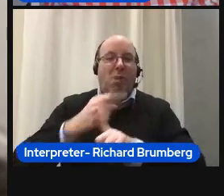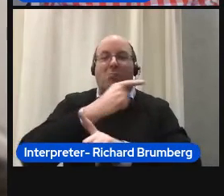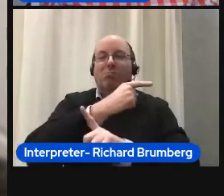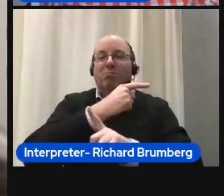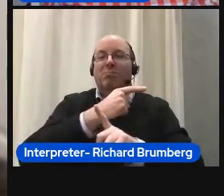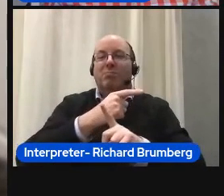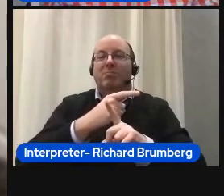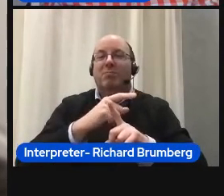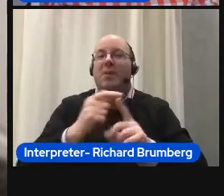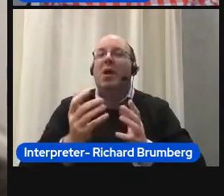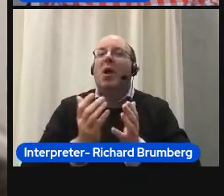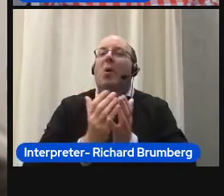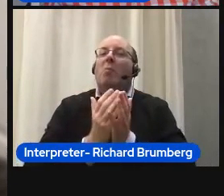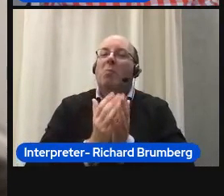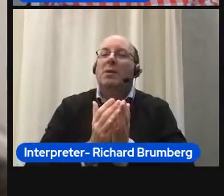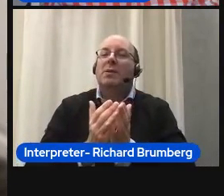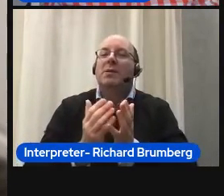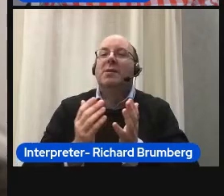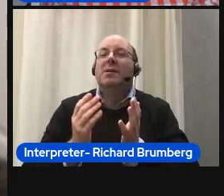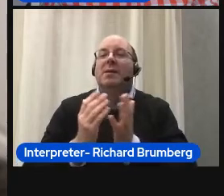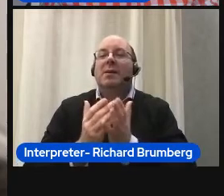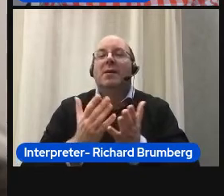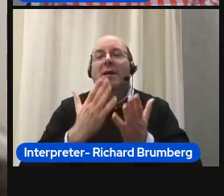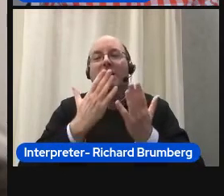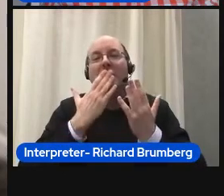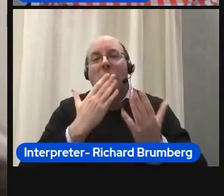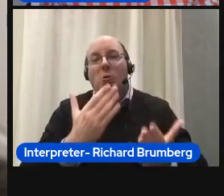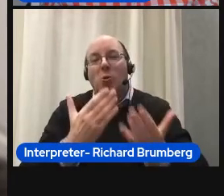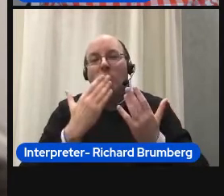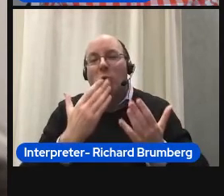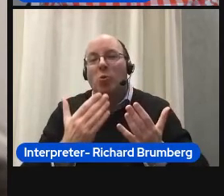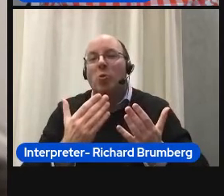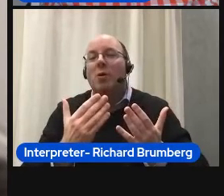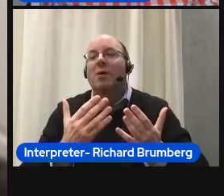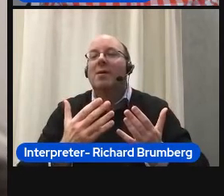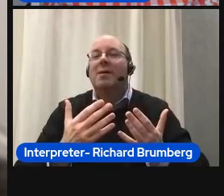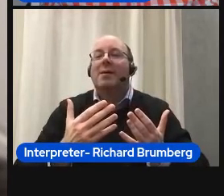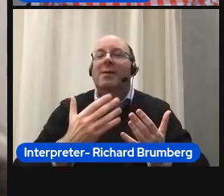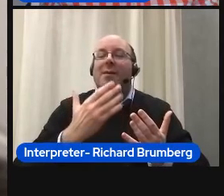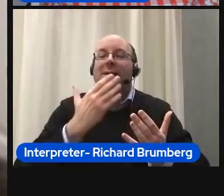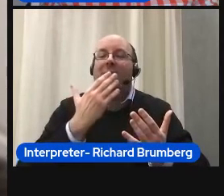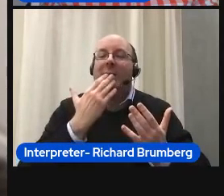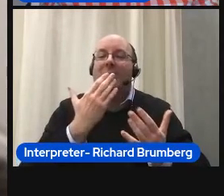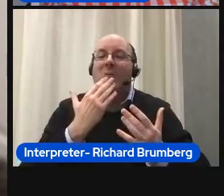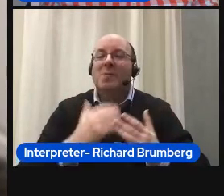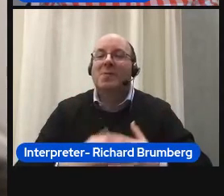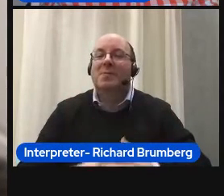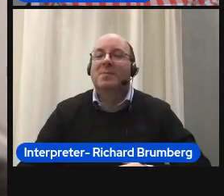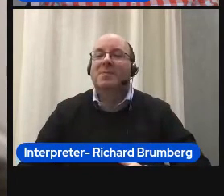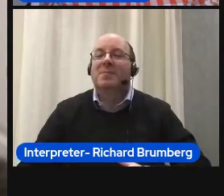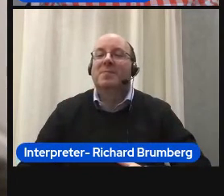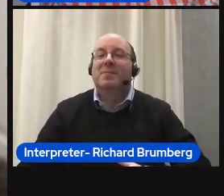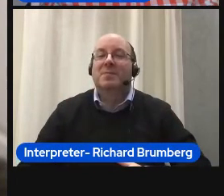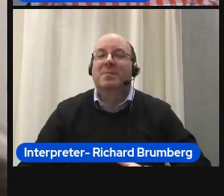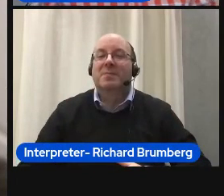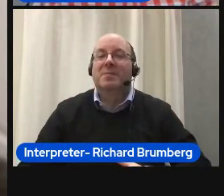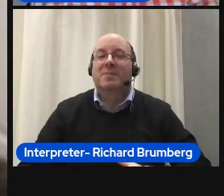it's another blessing of gratitude. Eloheinu shamash natatabi, thanking divine source